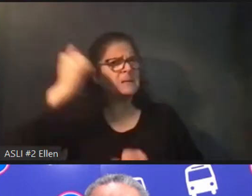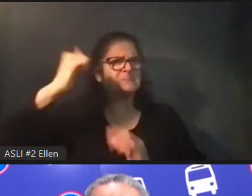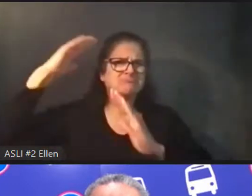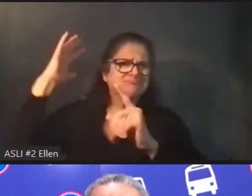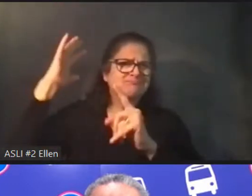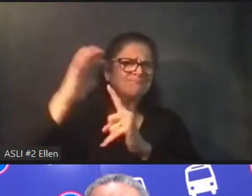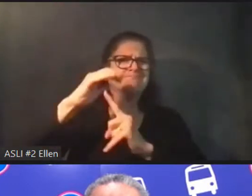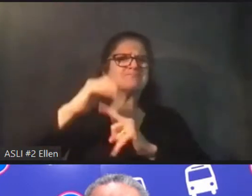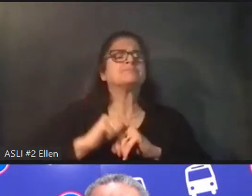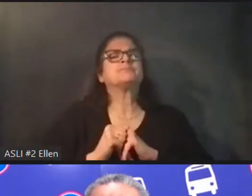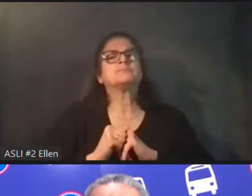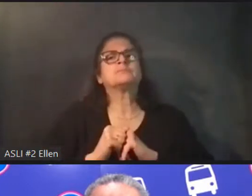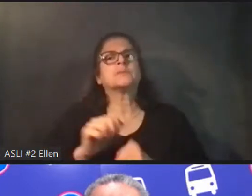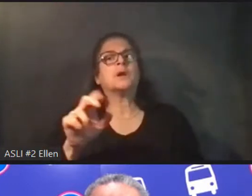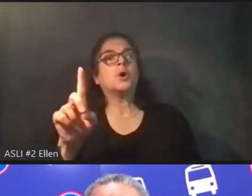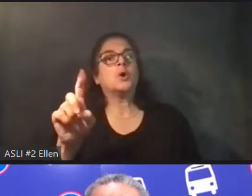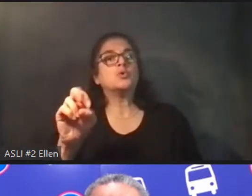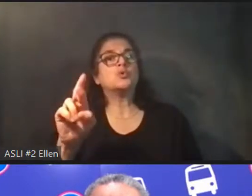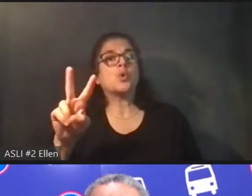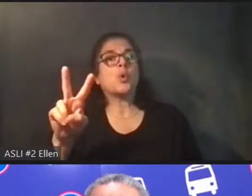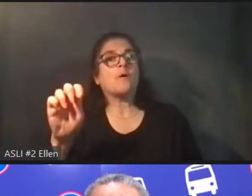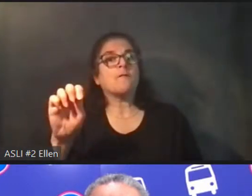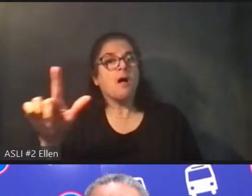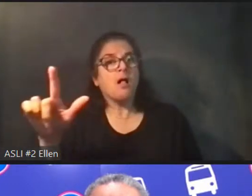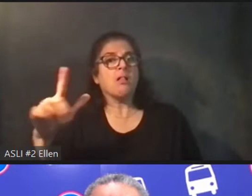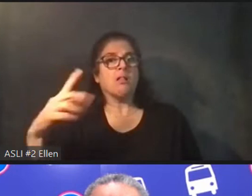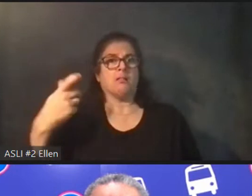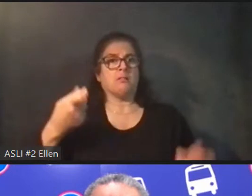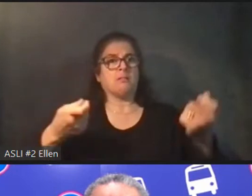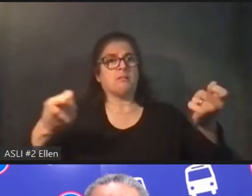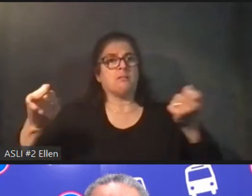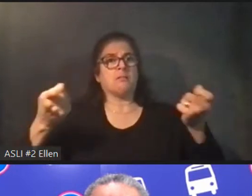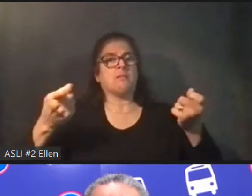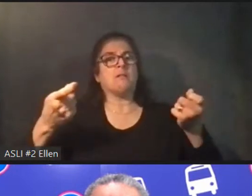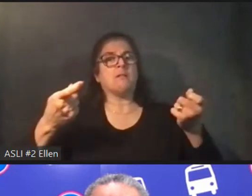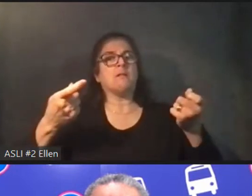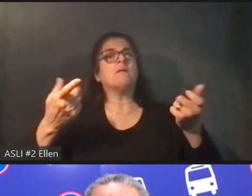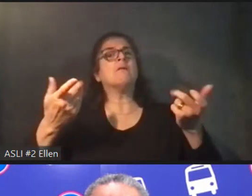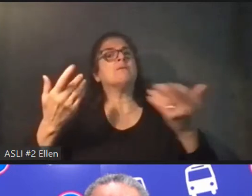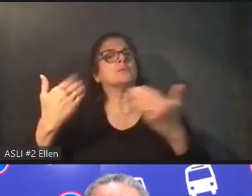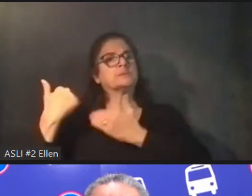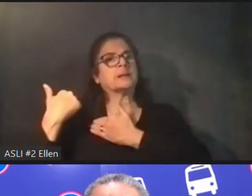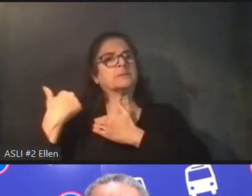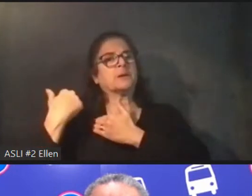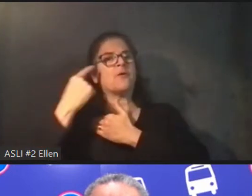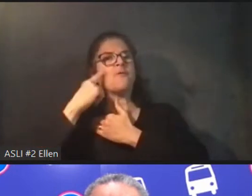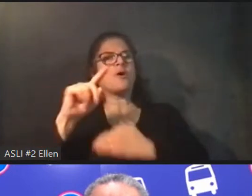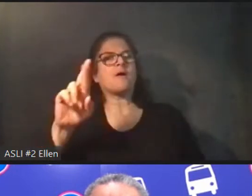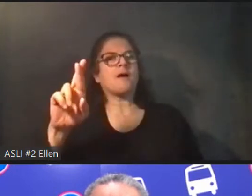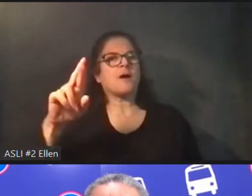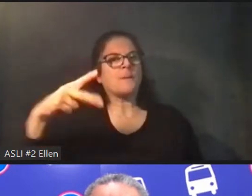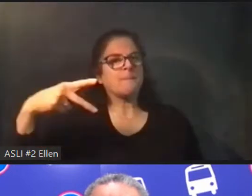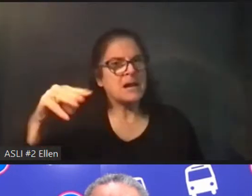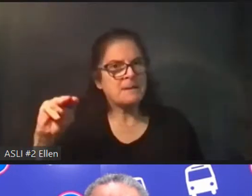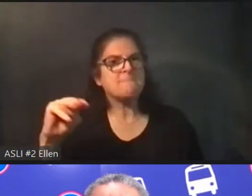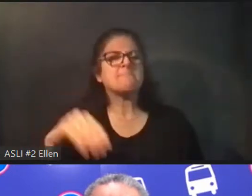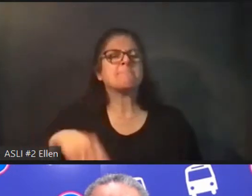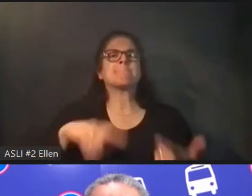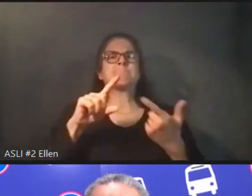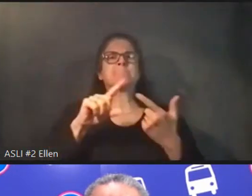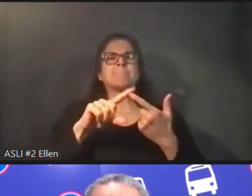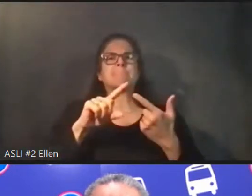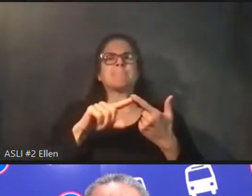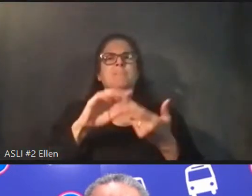Without Dorval, we wouldn't have had RPM. Without Dorval Carter, we would not have had all the